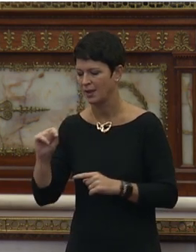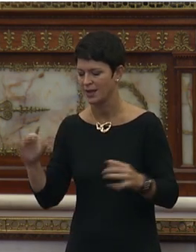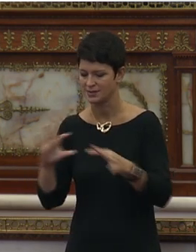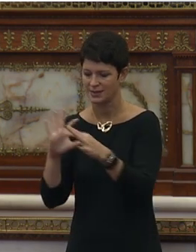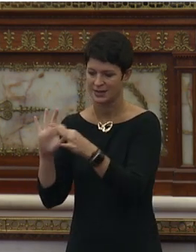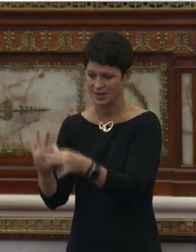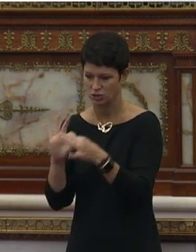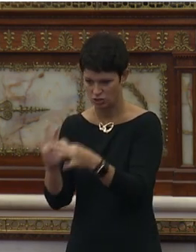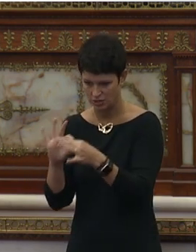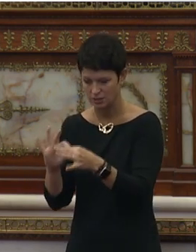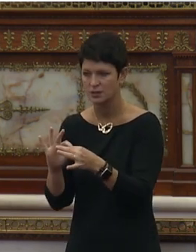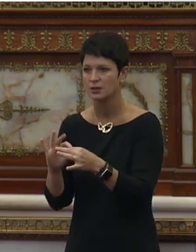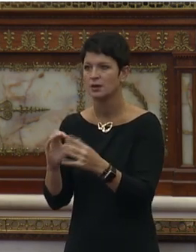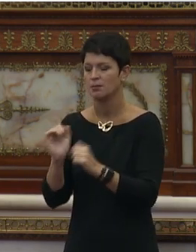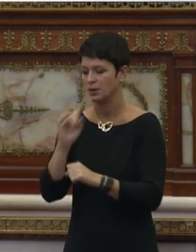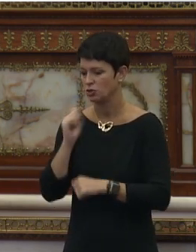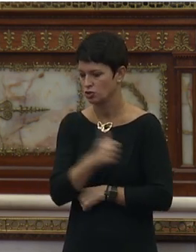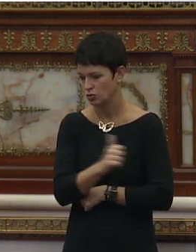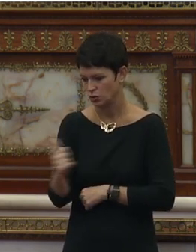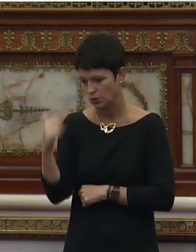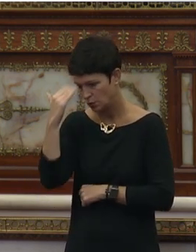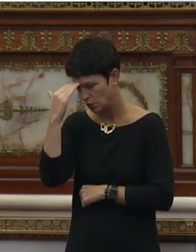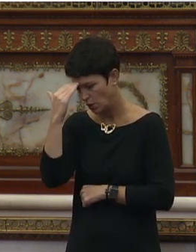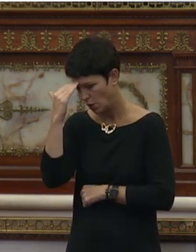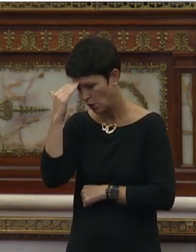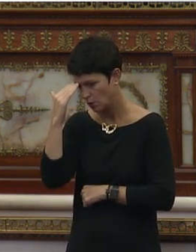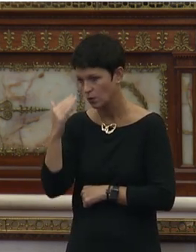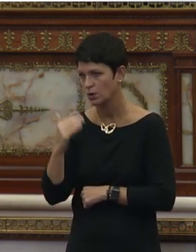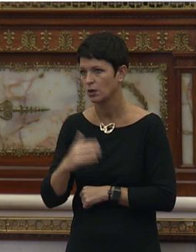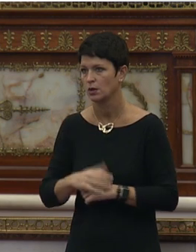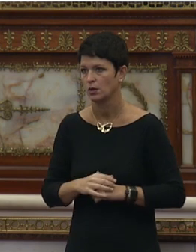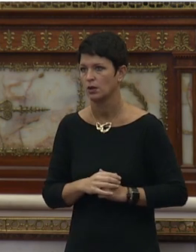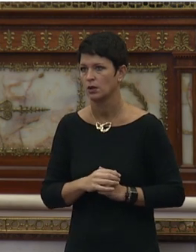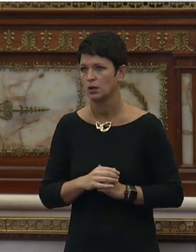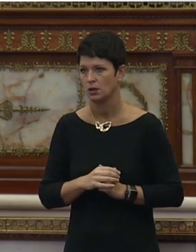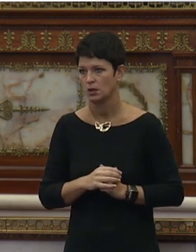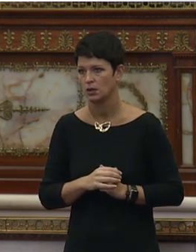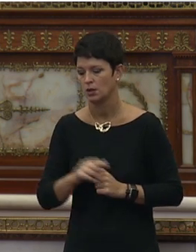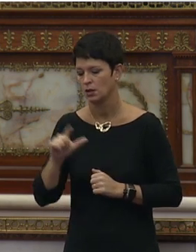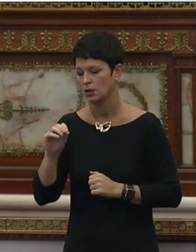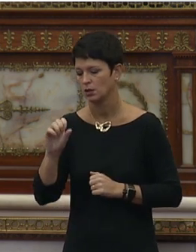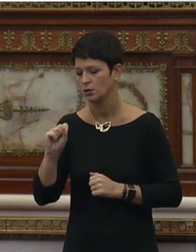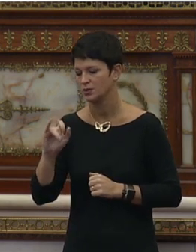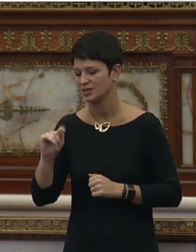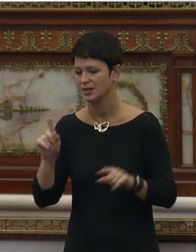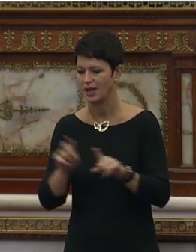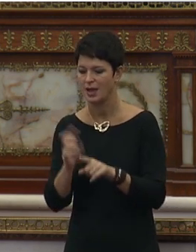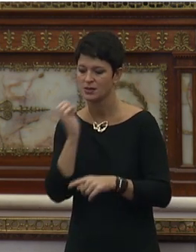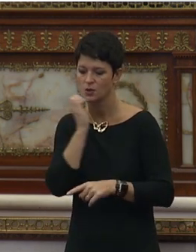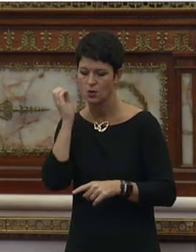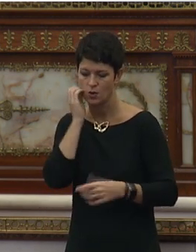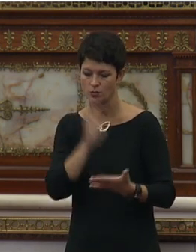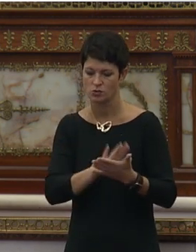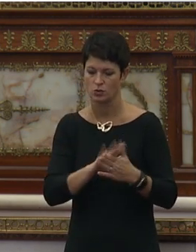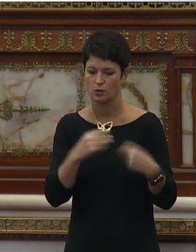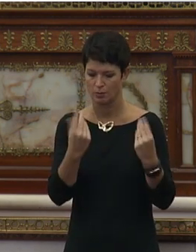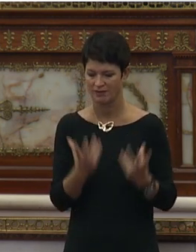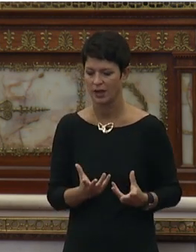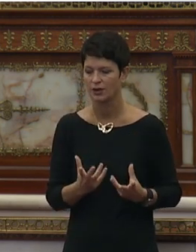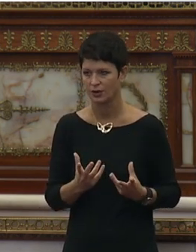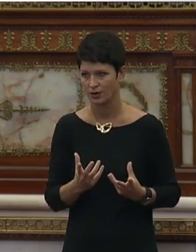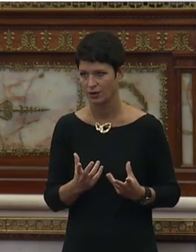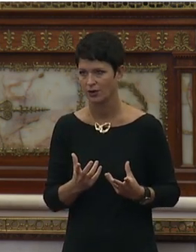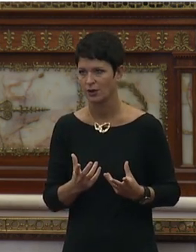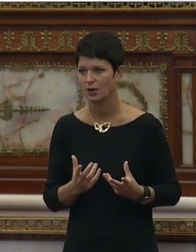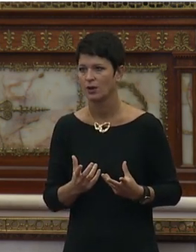connectivity to make sure you don't lose it as a home school provider